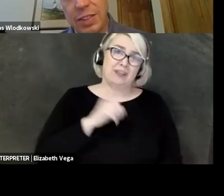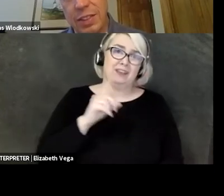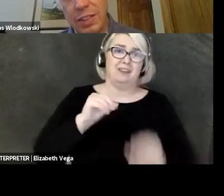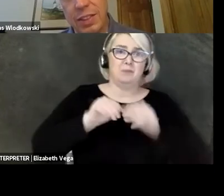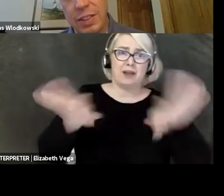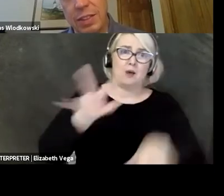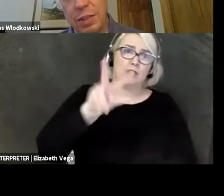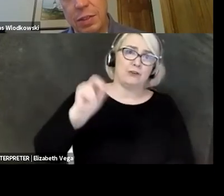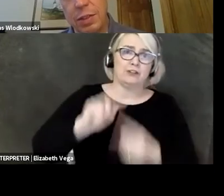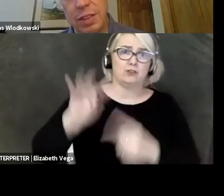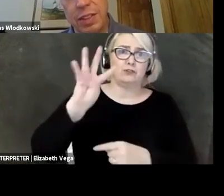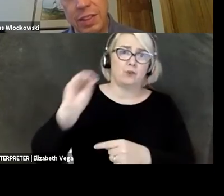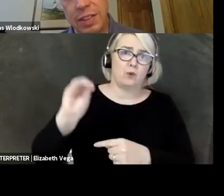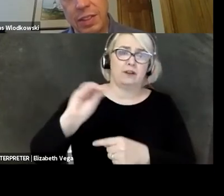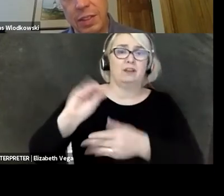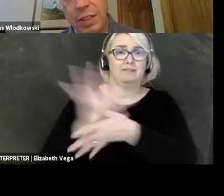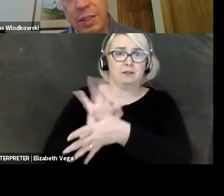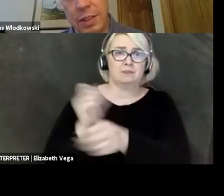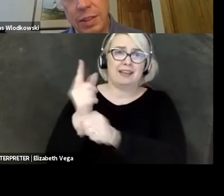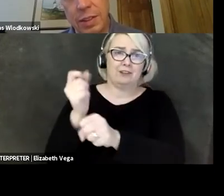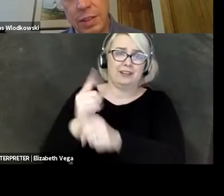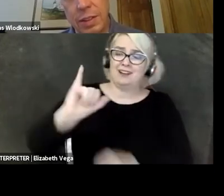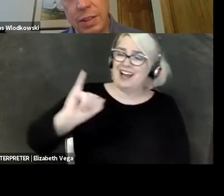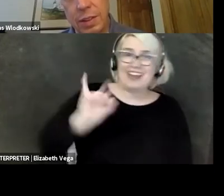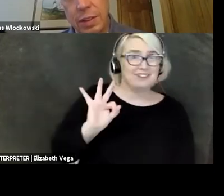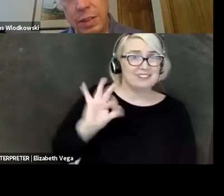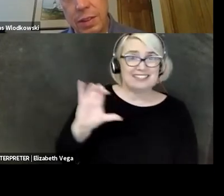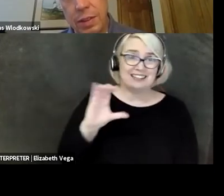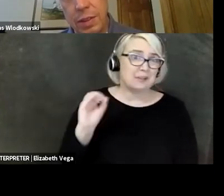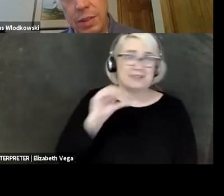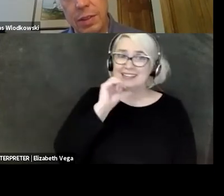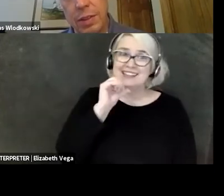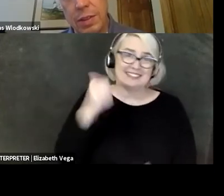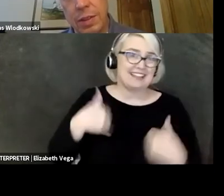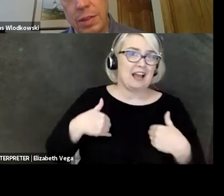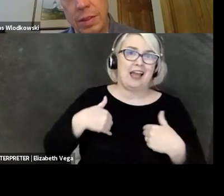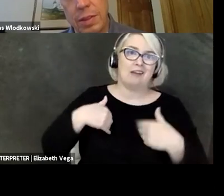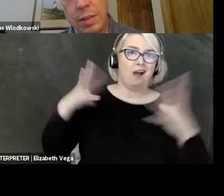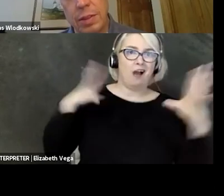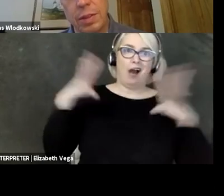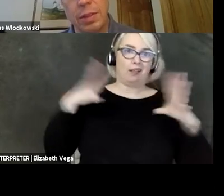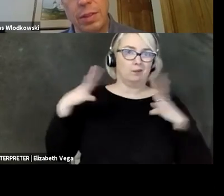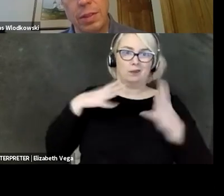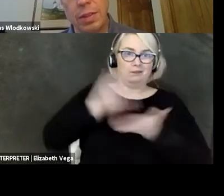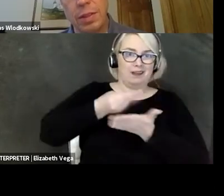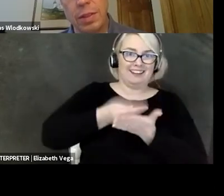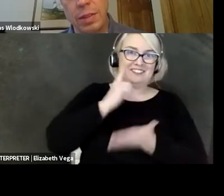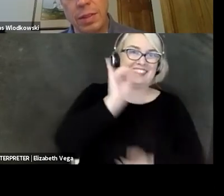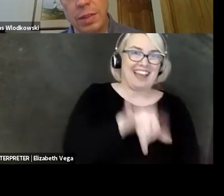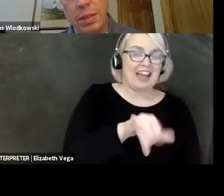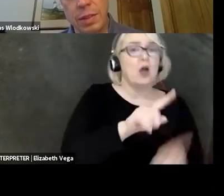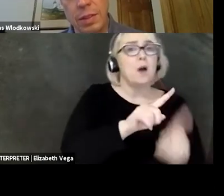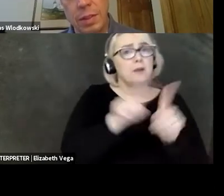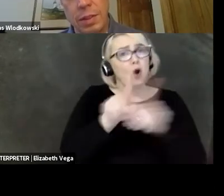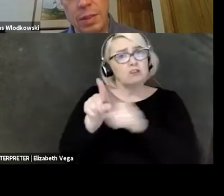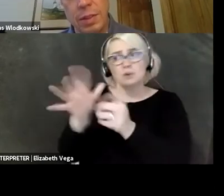and that we don't have Hollywood-sized budgets to do this, while also providing all consumers with the respect that they deserve